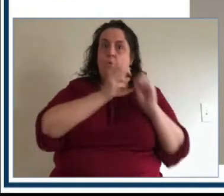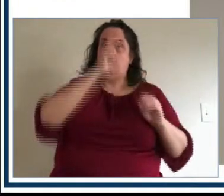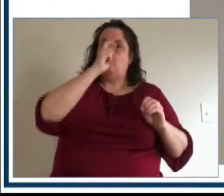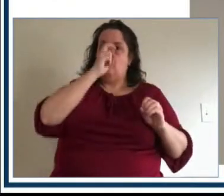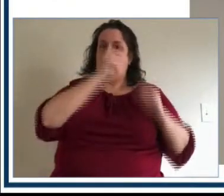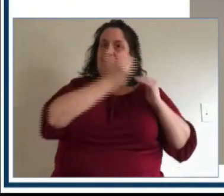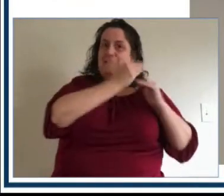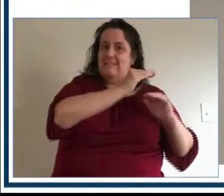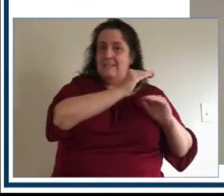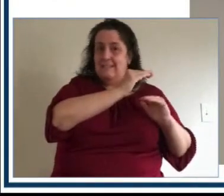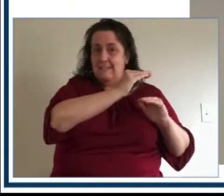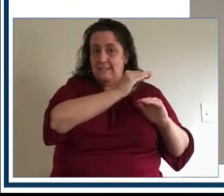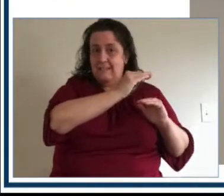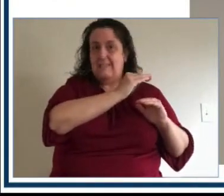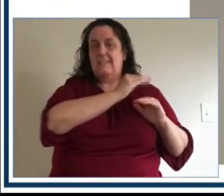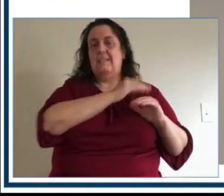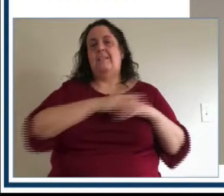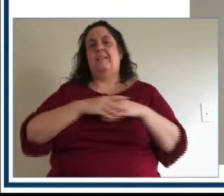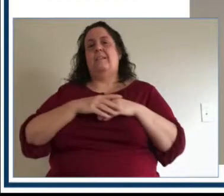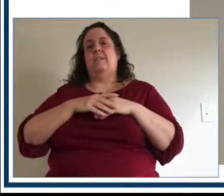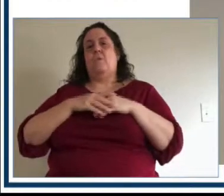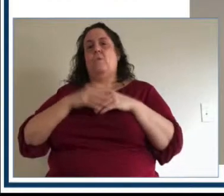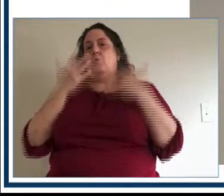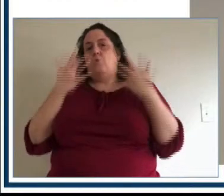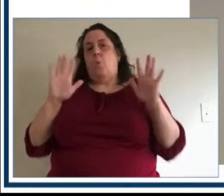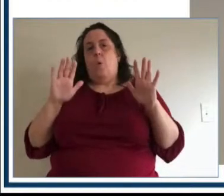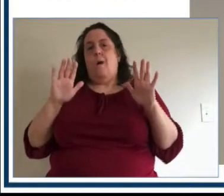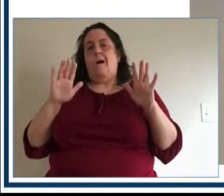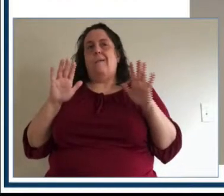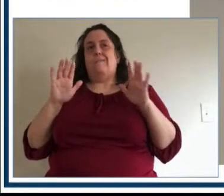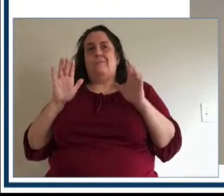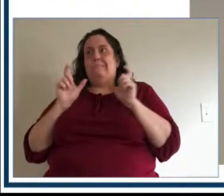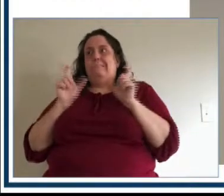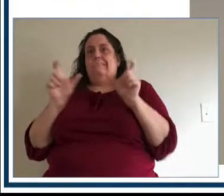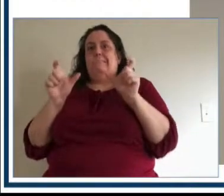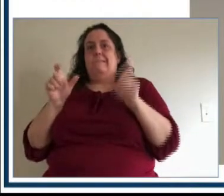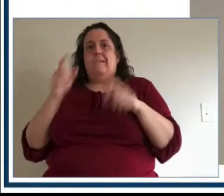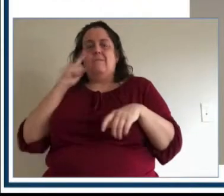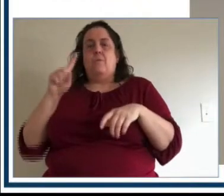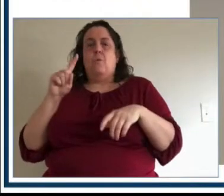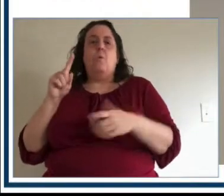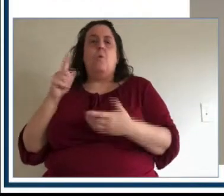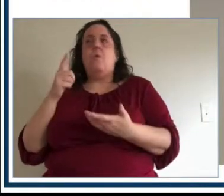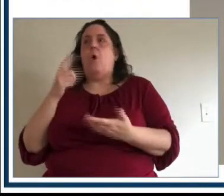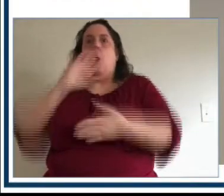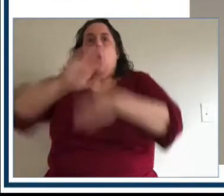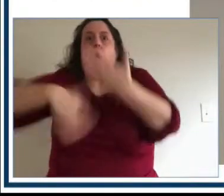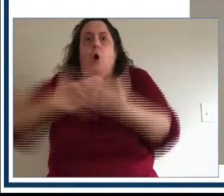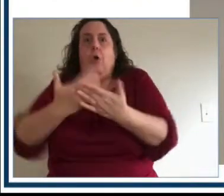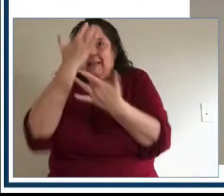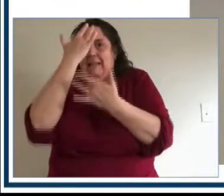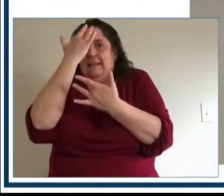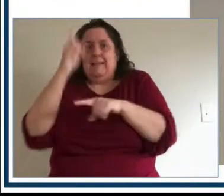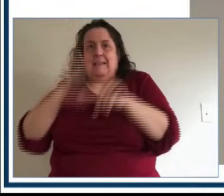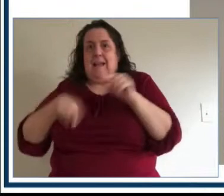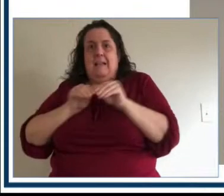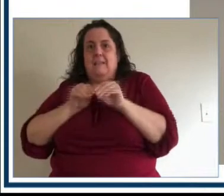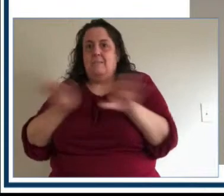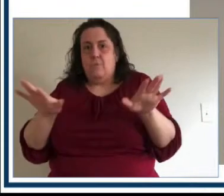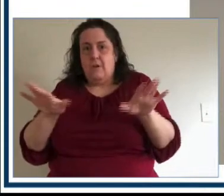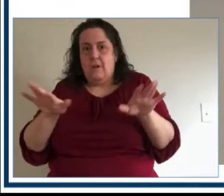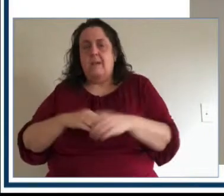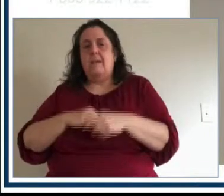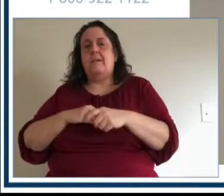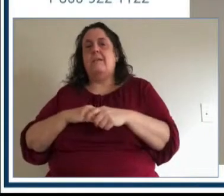prevent every illness. We can be much more tolerant of the spread of both the Delta